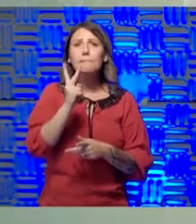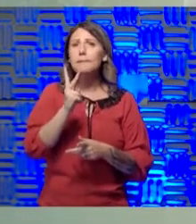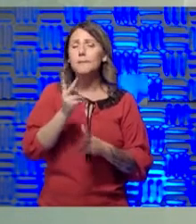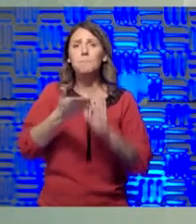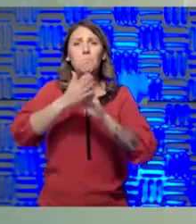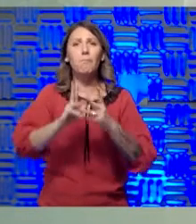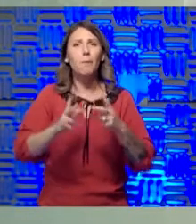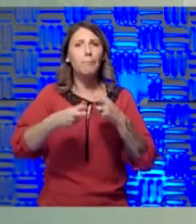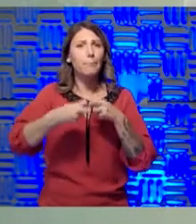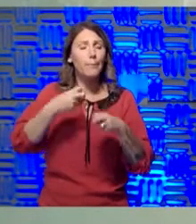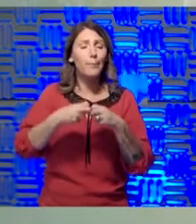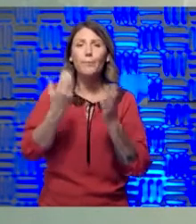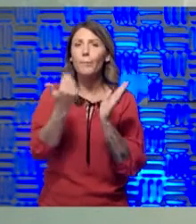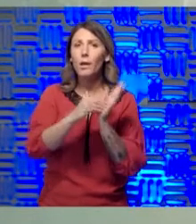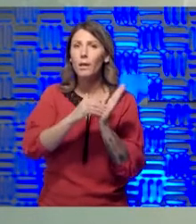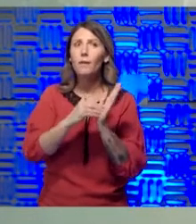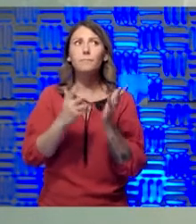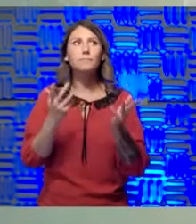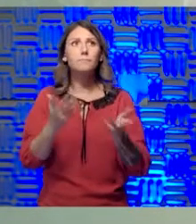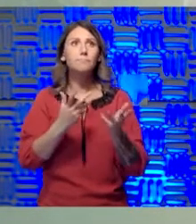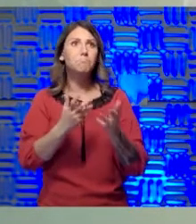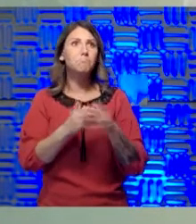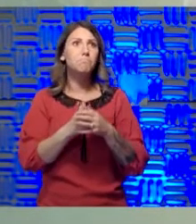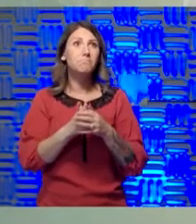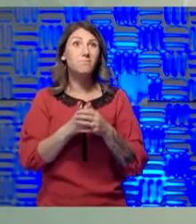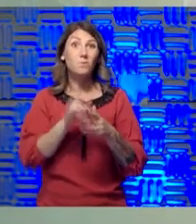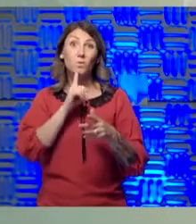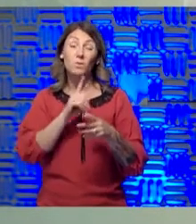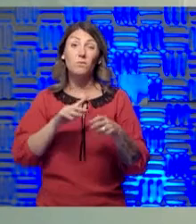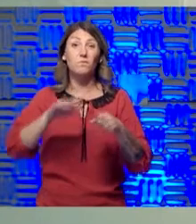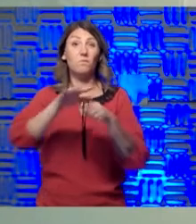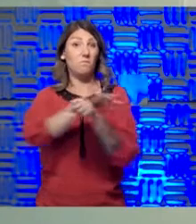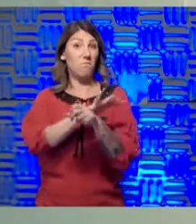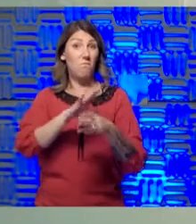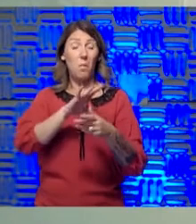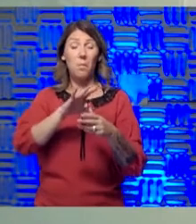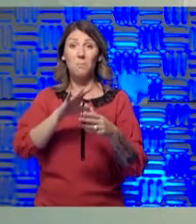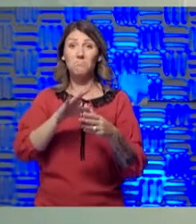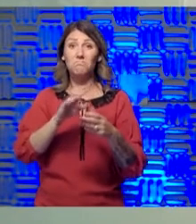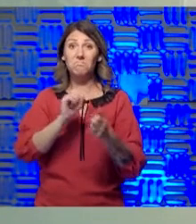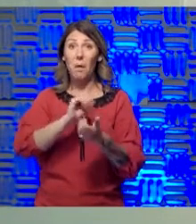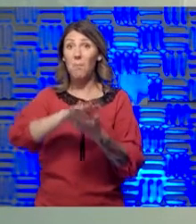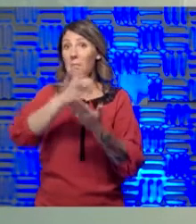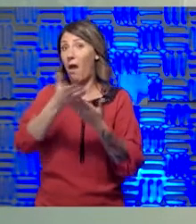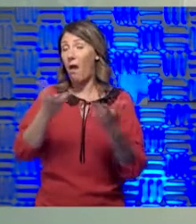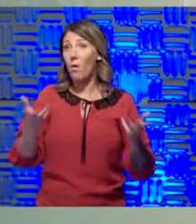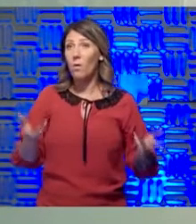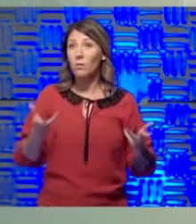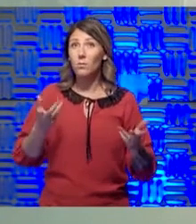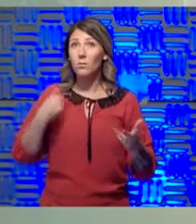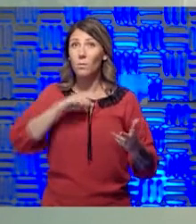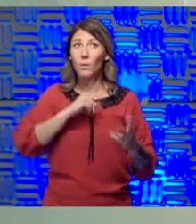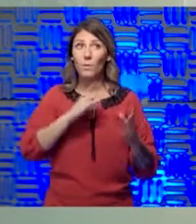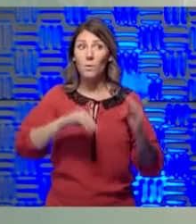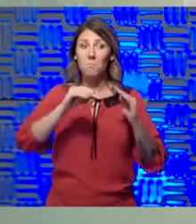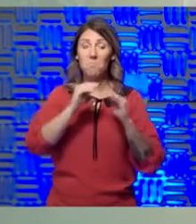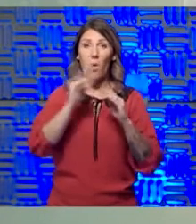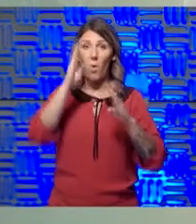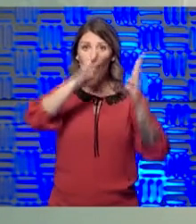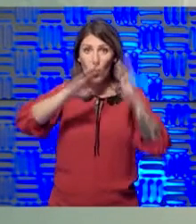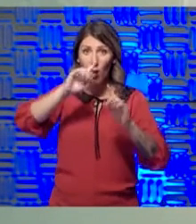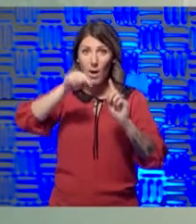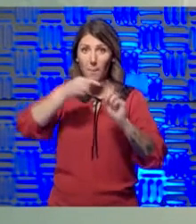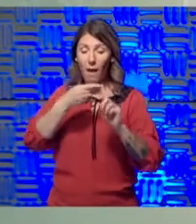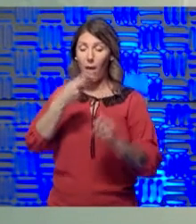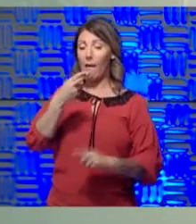problem, again, in really near full volume in the cancer center. We're actually a little bit worried about hyper volume because there's